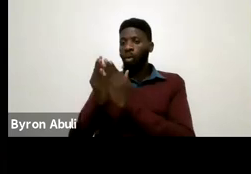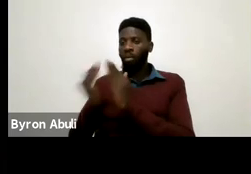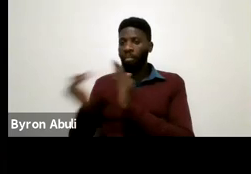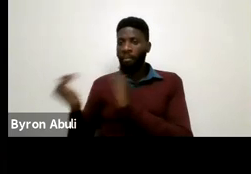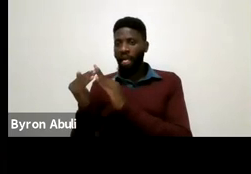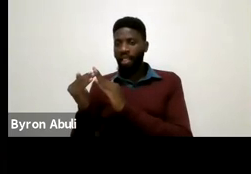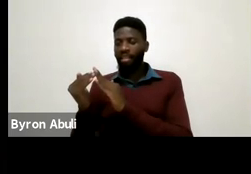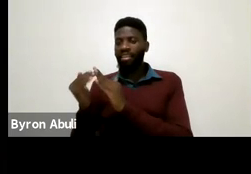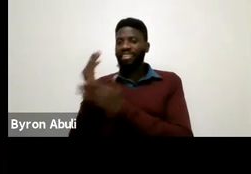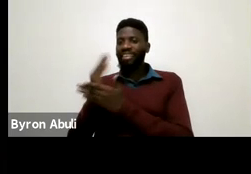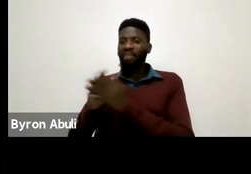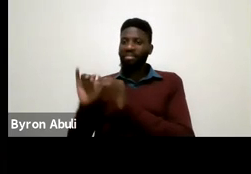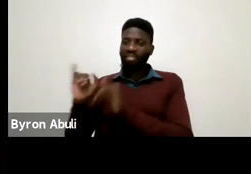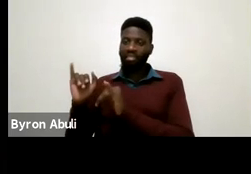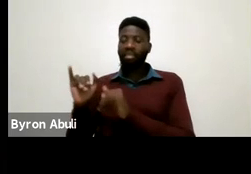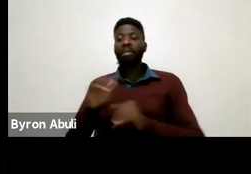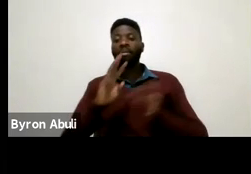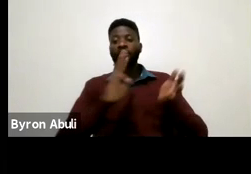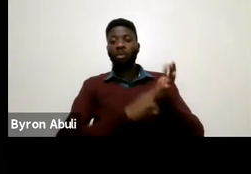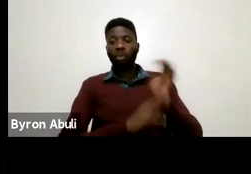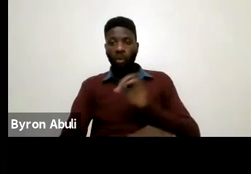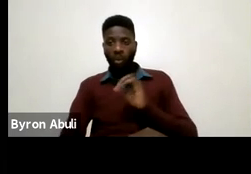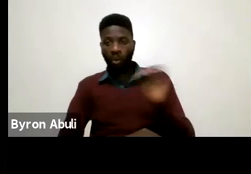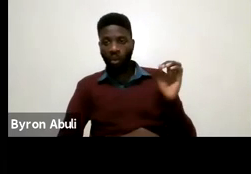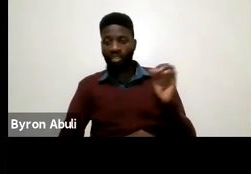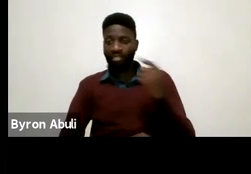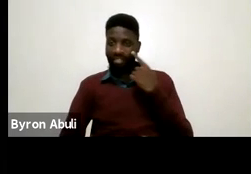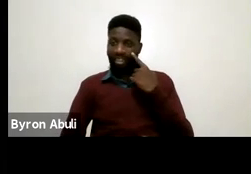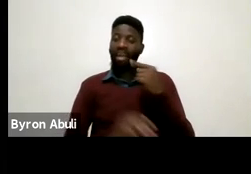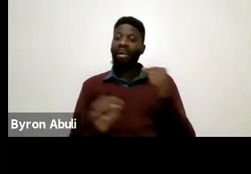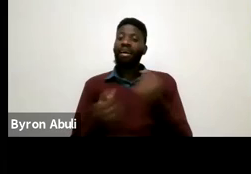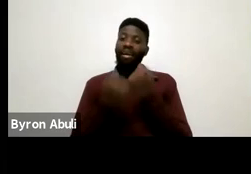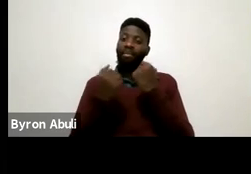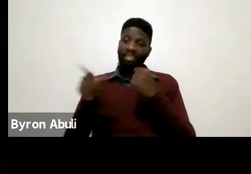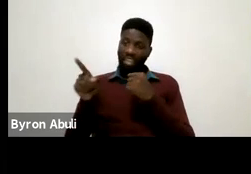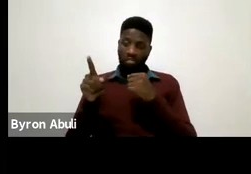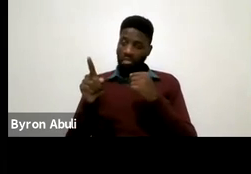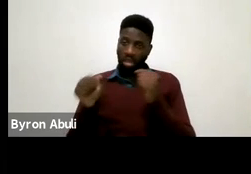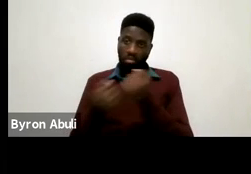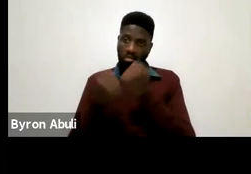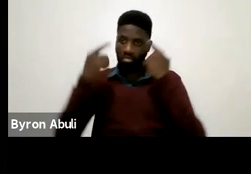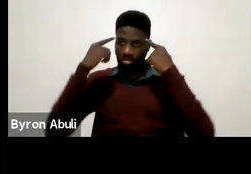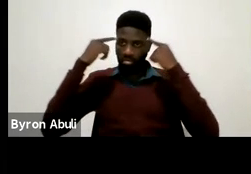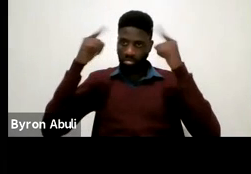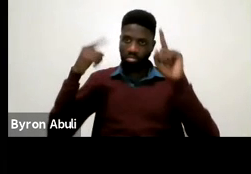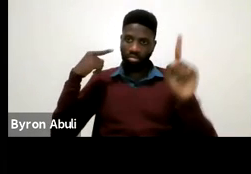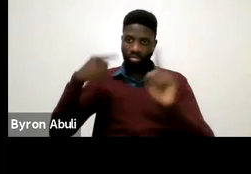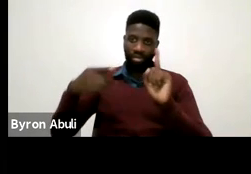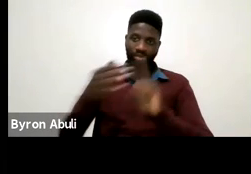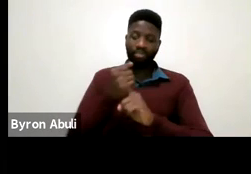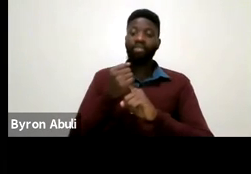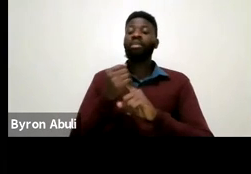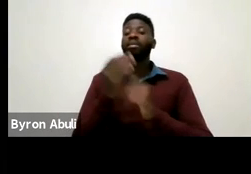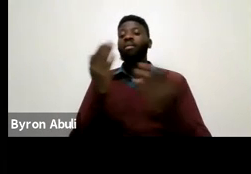none. Somehow, by the grace of God, you managed to get where you are. I don't know how you did that, but I believe you are looking at a situation